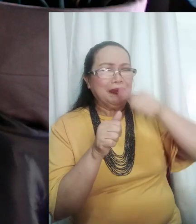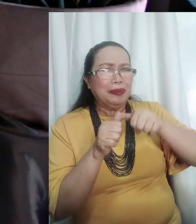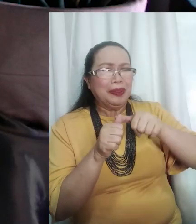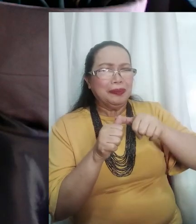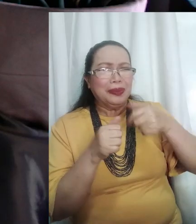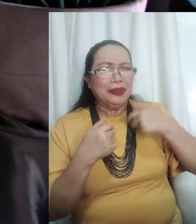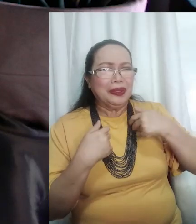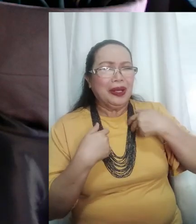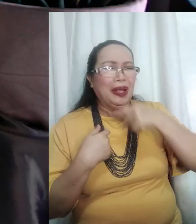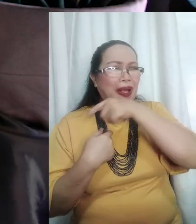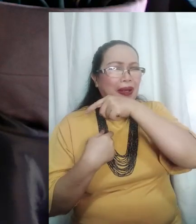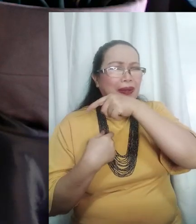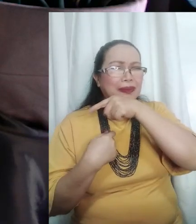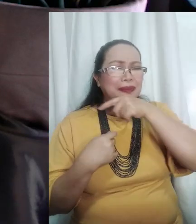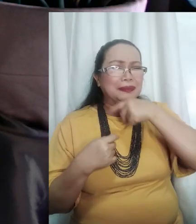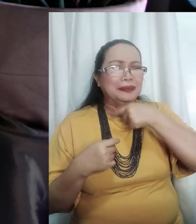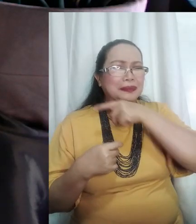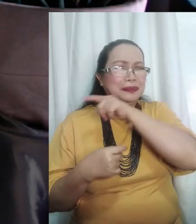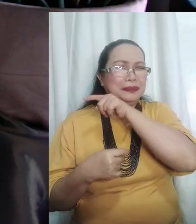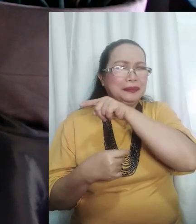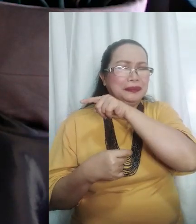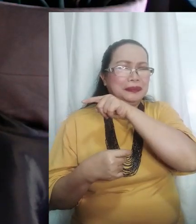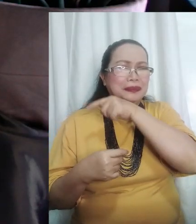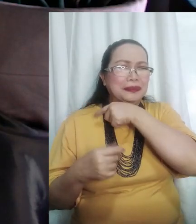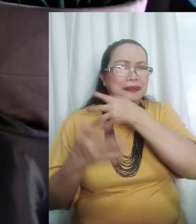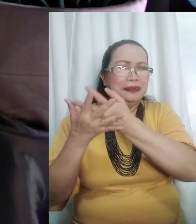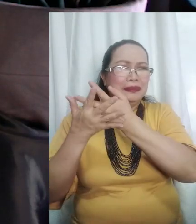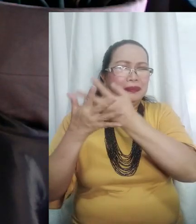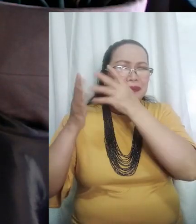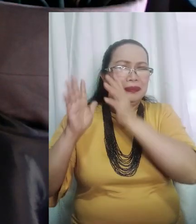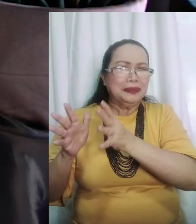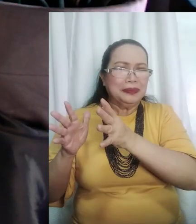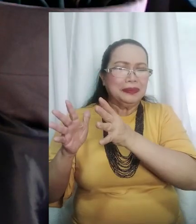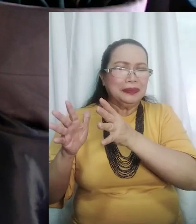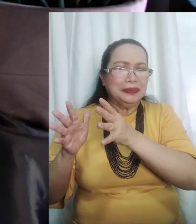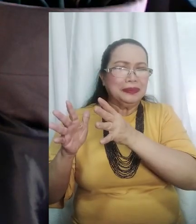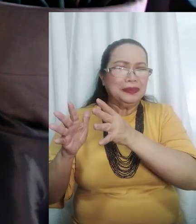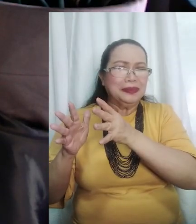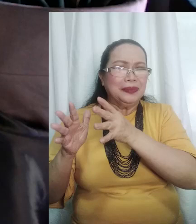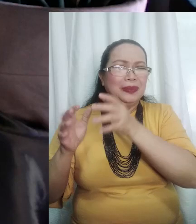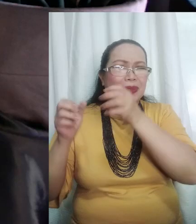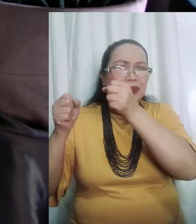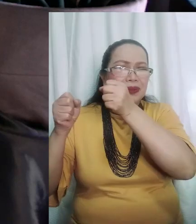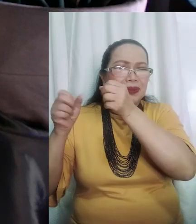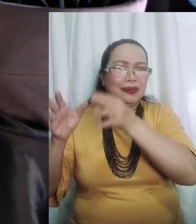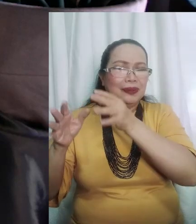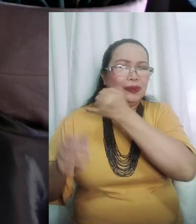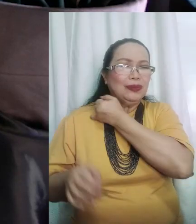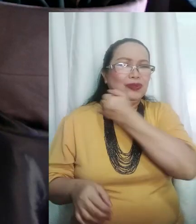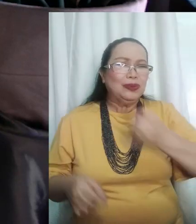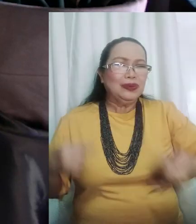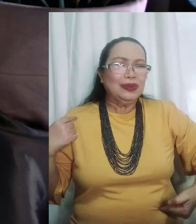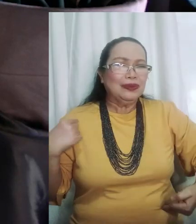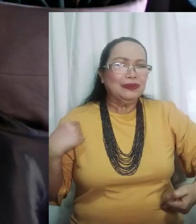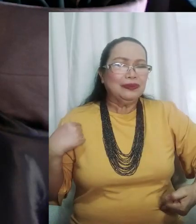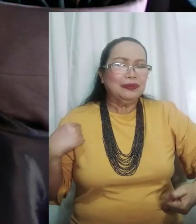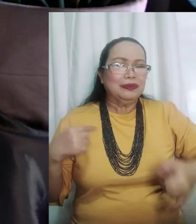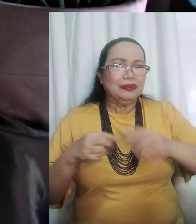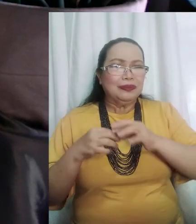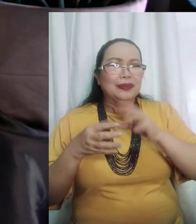ko po, meron pala akong atraso sa isang bilanggo. As the cupbearer revealed Joseph's